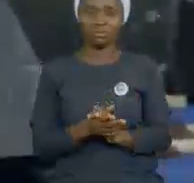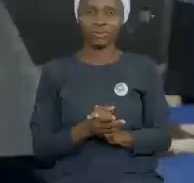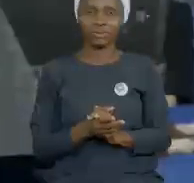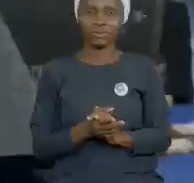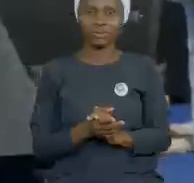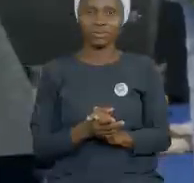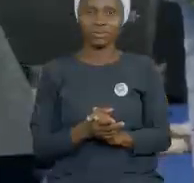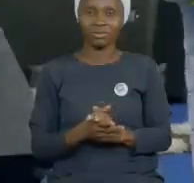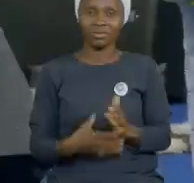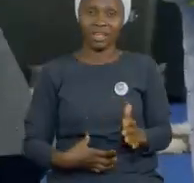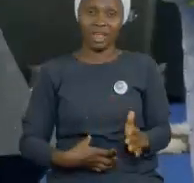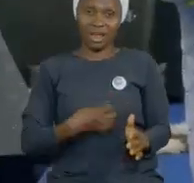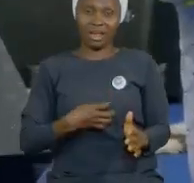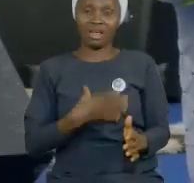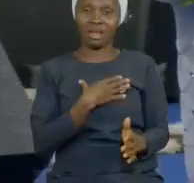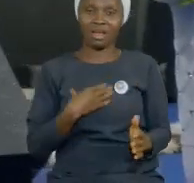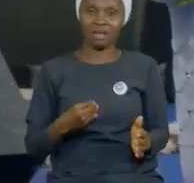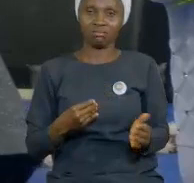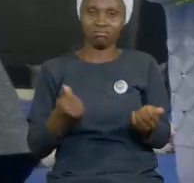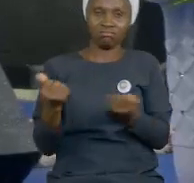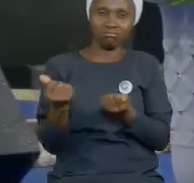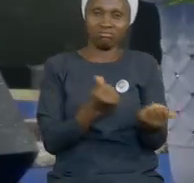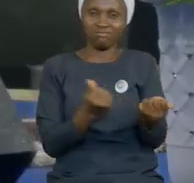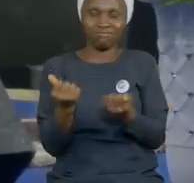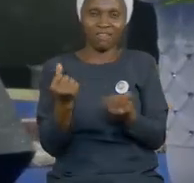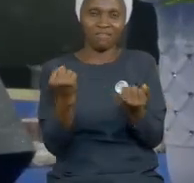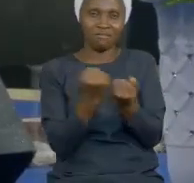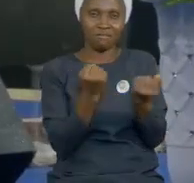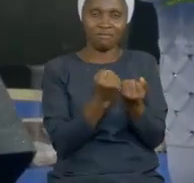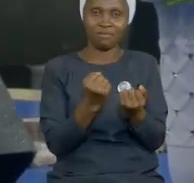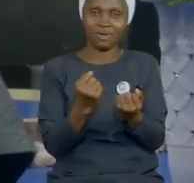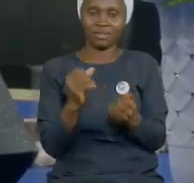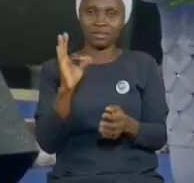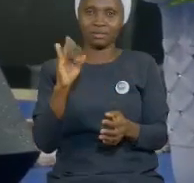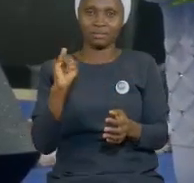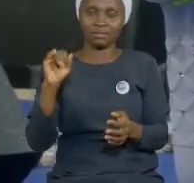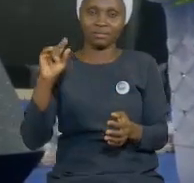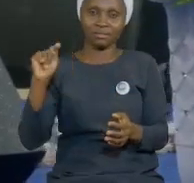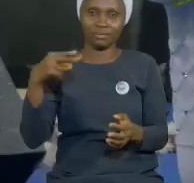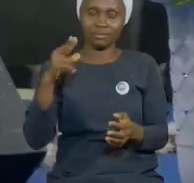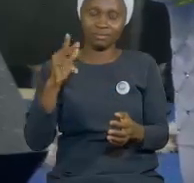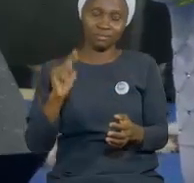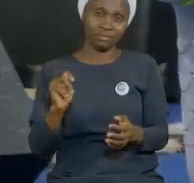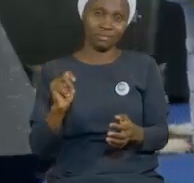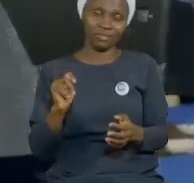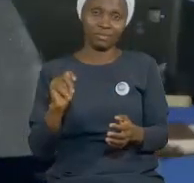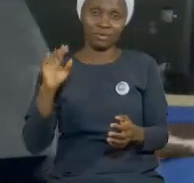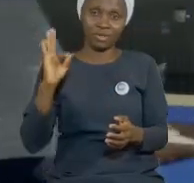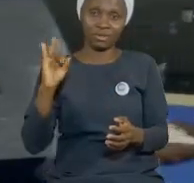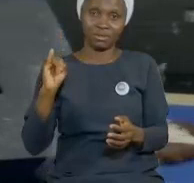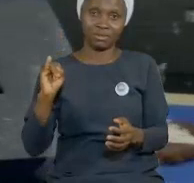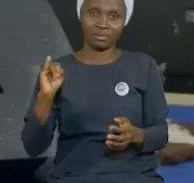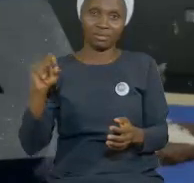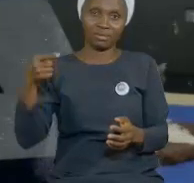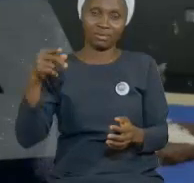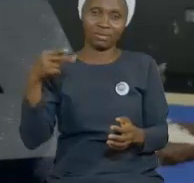Anger and violence brings internal sickness. Now I